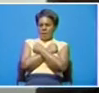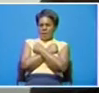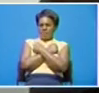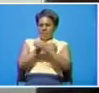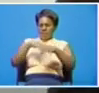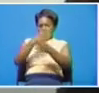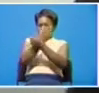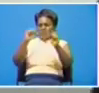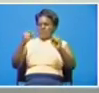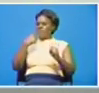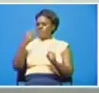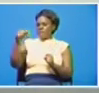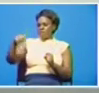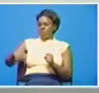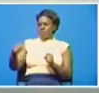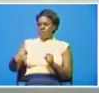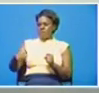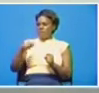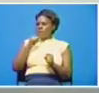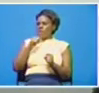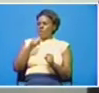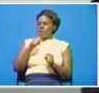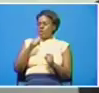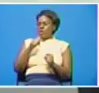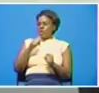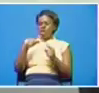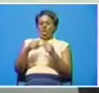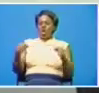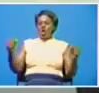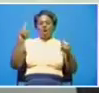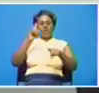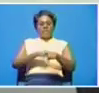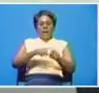said when he was here today, that it's not, it's a long-term project.